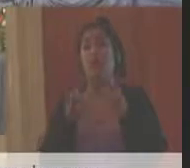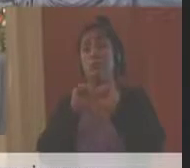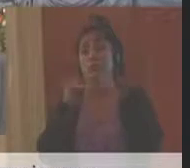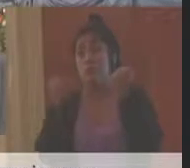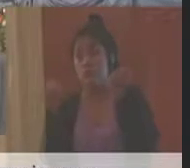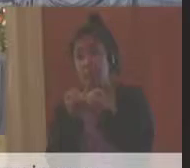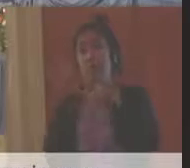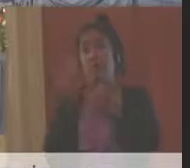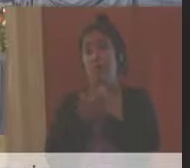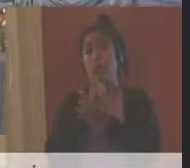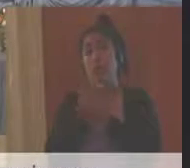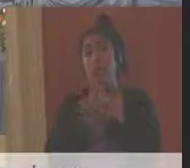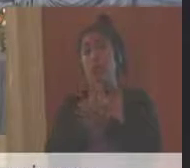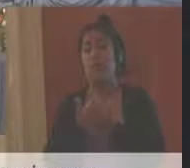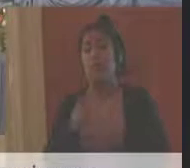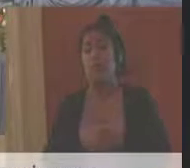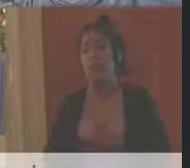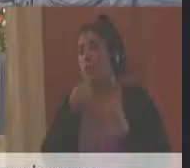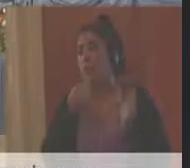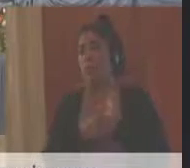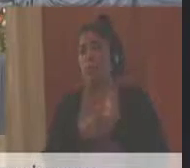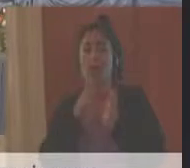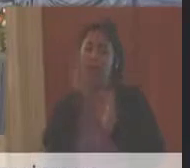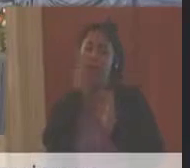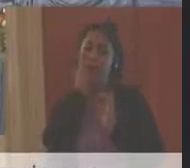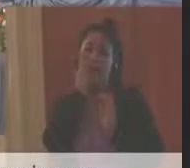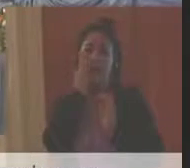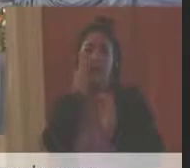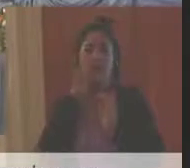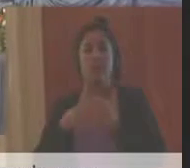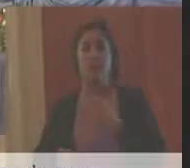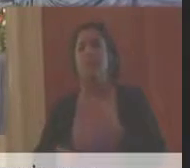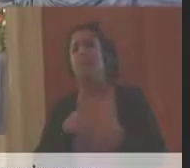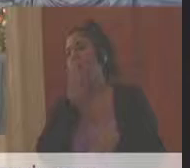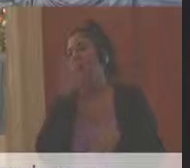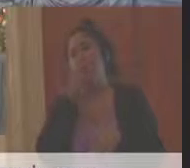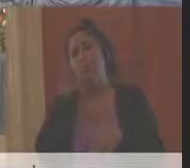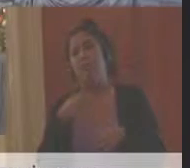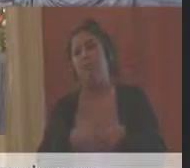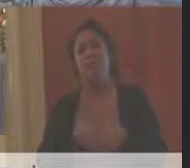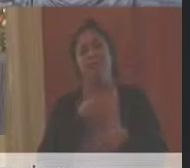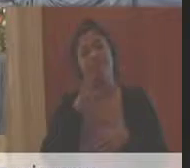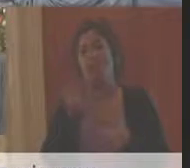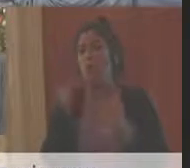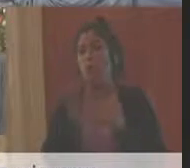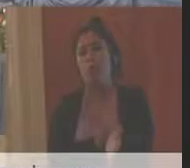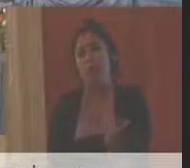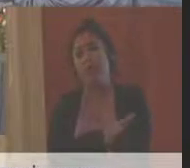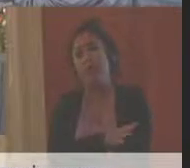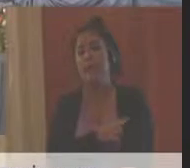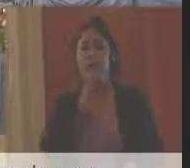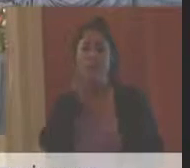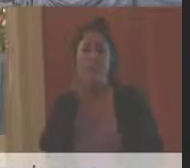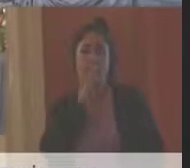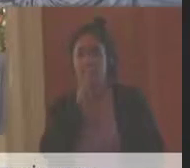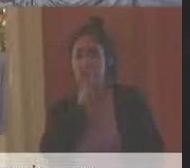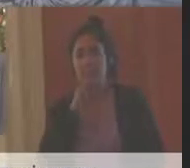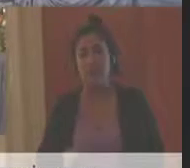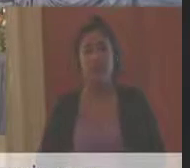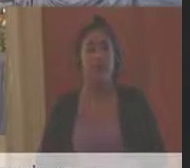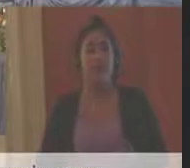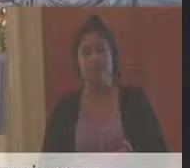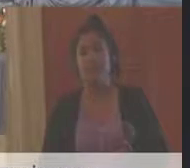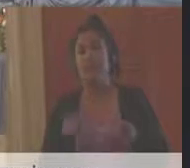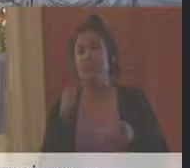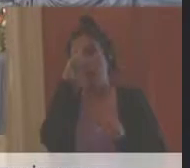women have more potential to be unemployed. Yes, we know that, but when they have a job, when they find